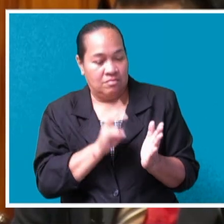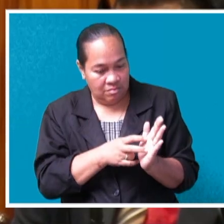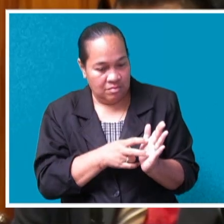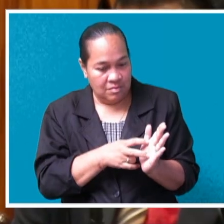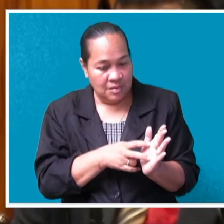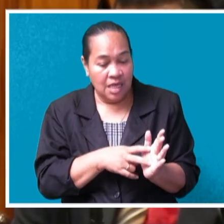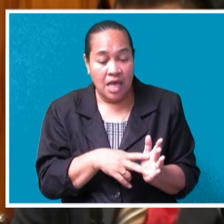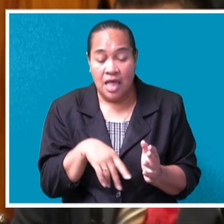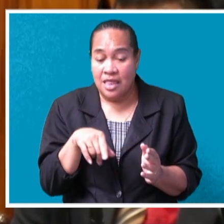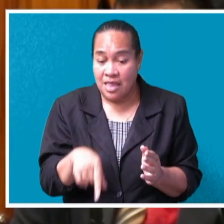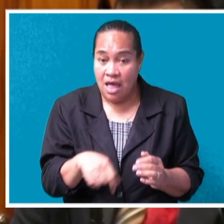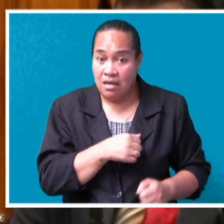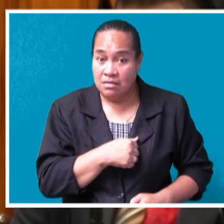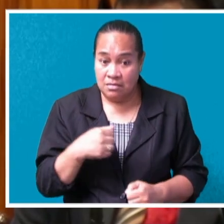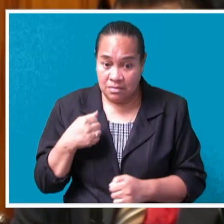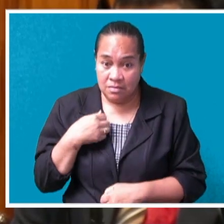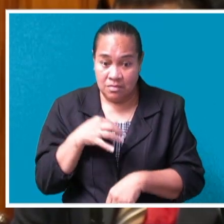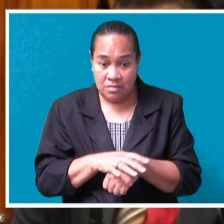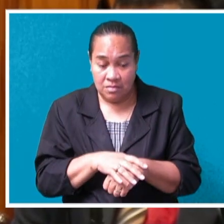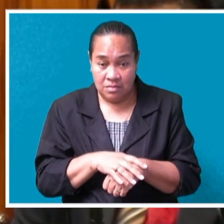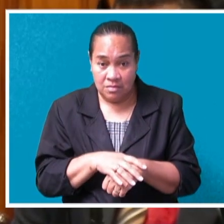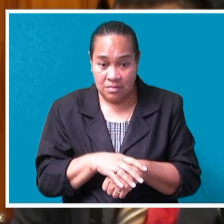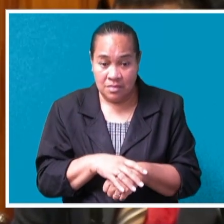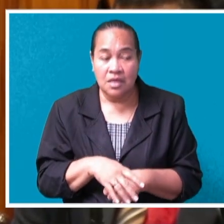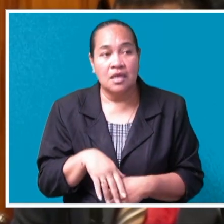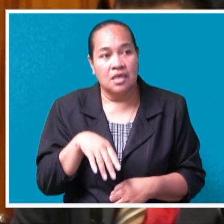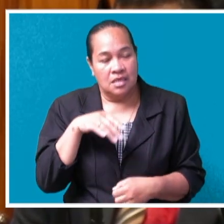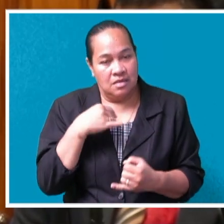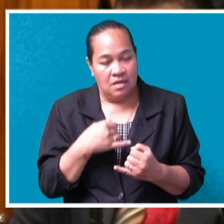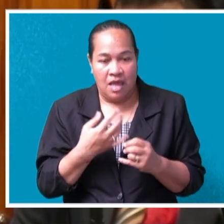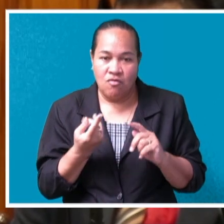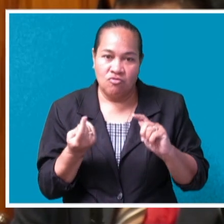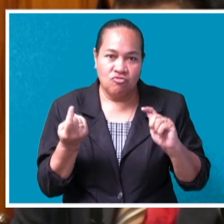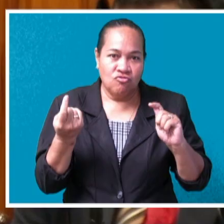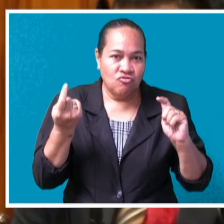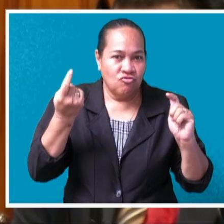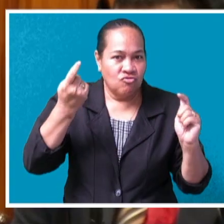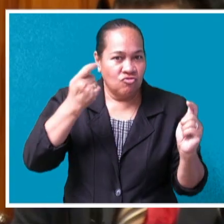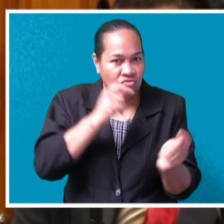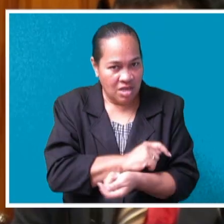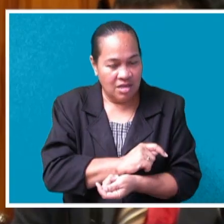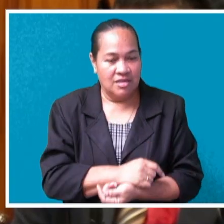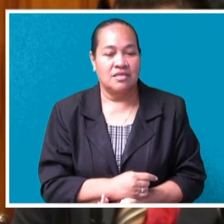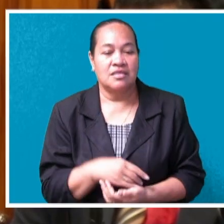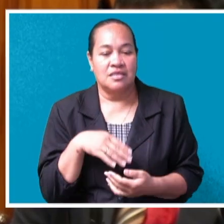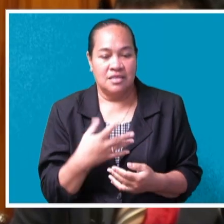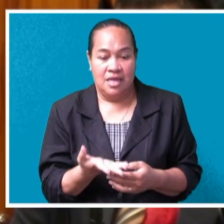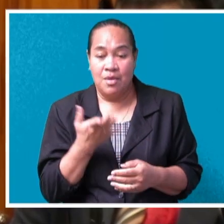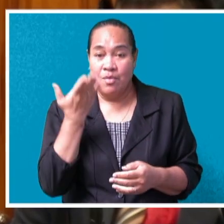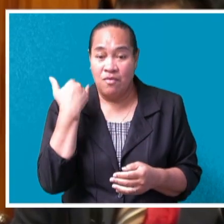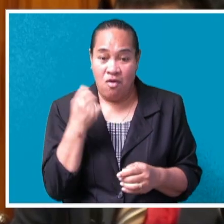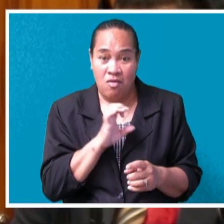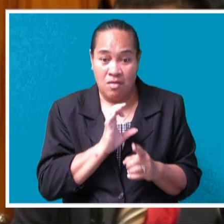nature of security threats facing the country has evolved significantly. Traditional security threats